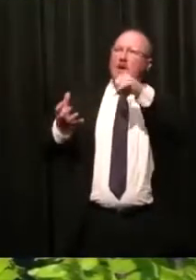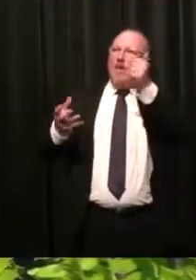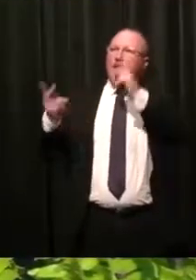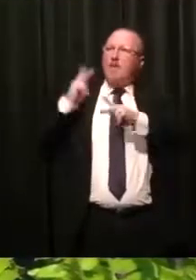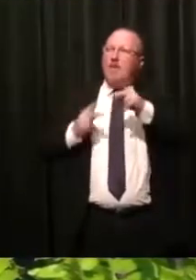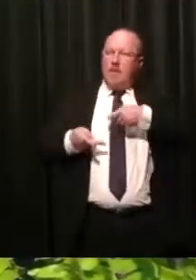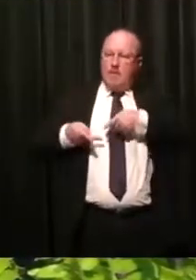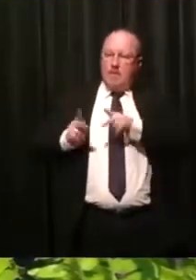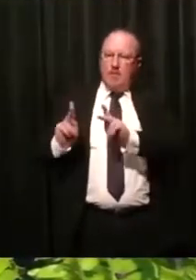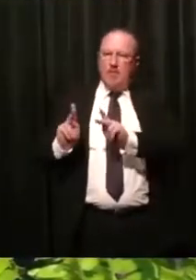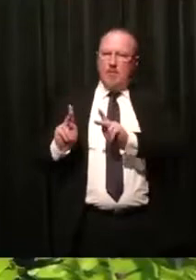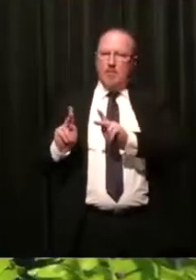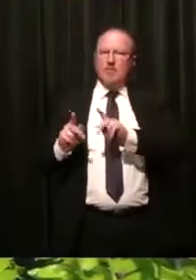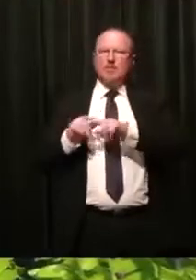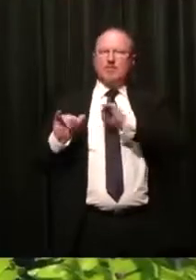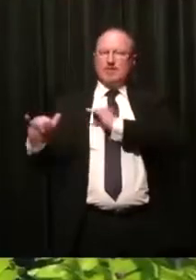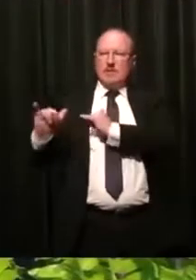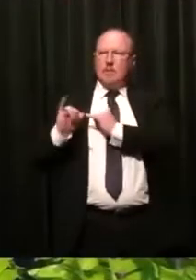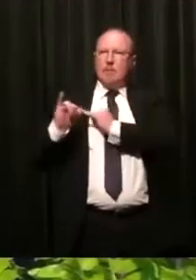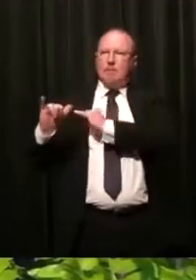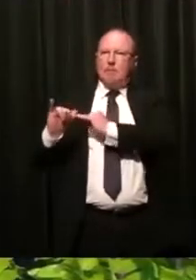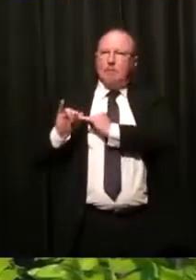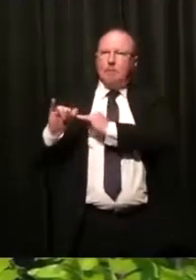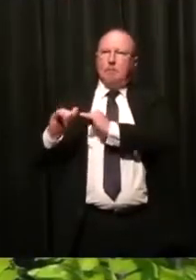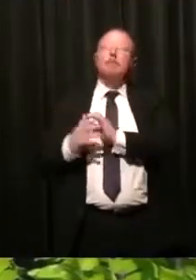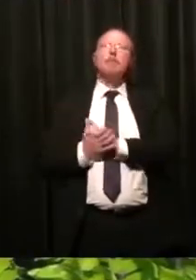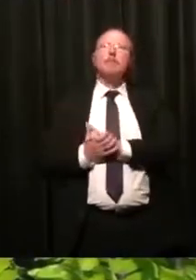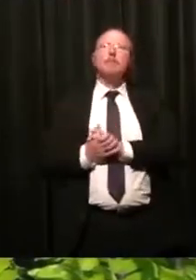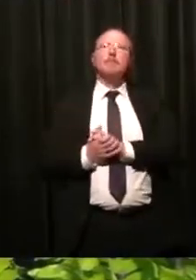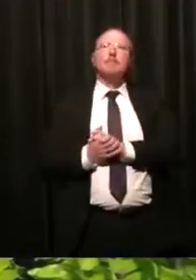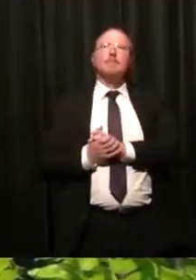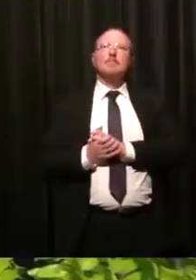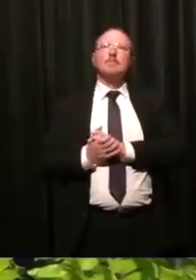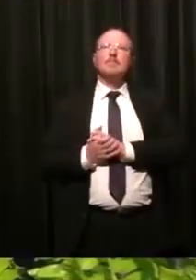give the other people permission to do the same.